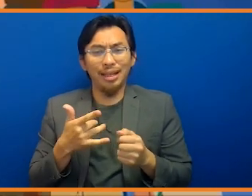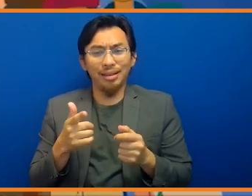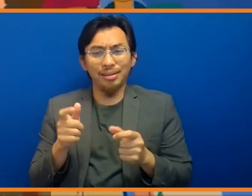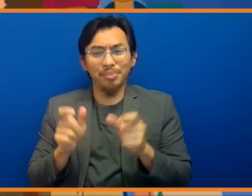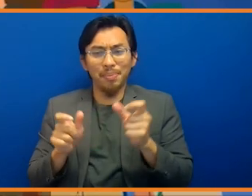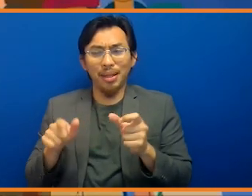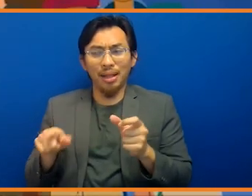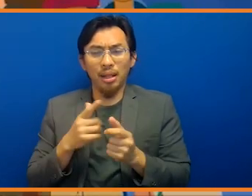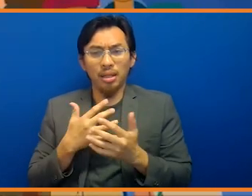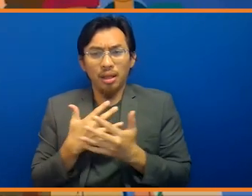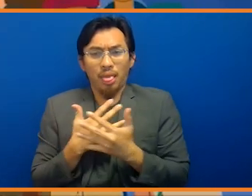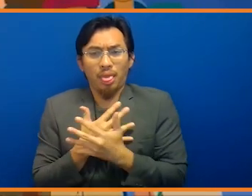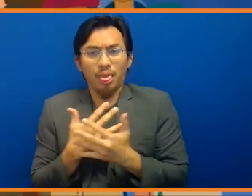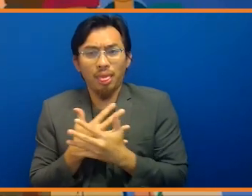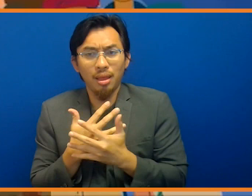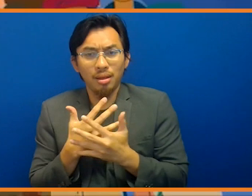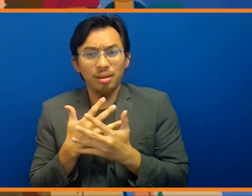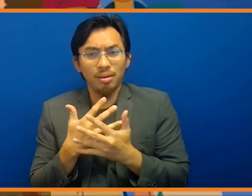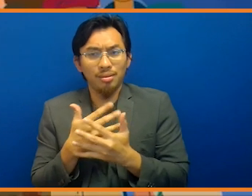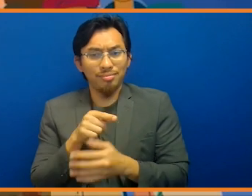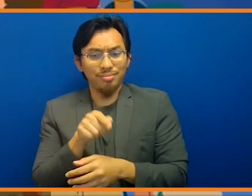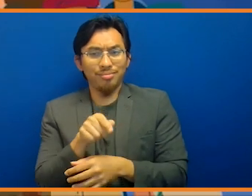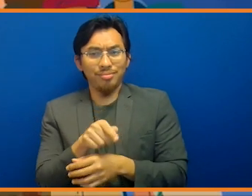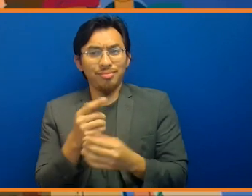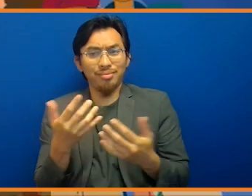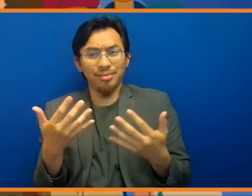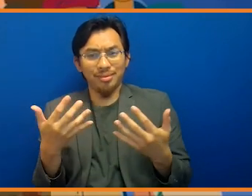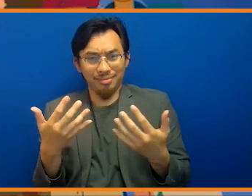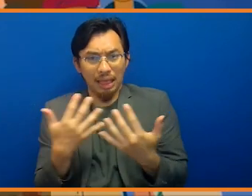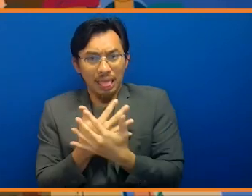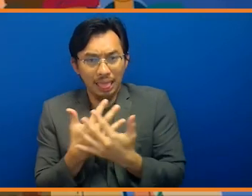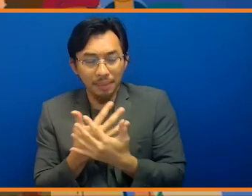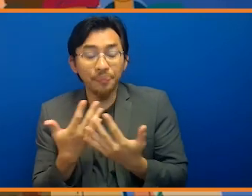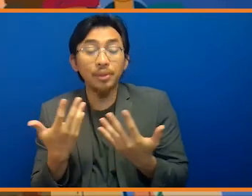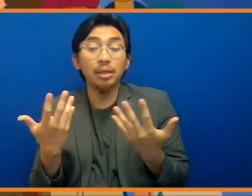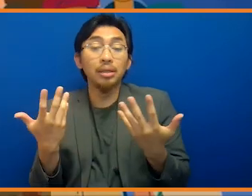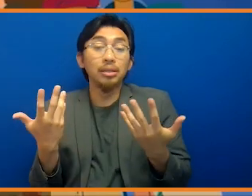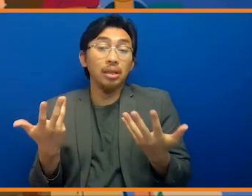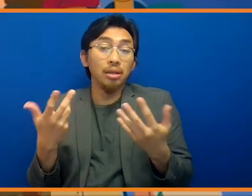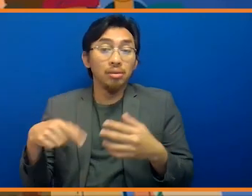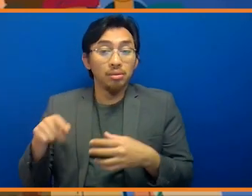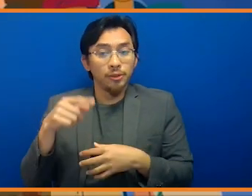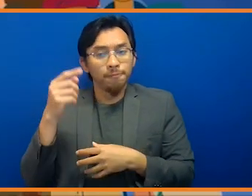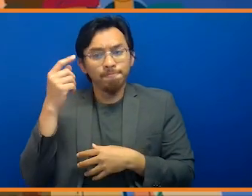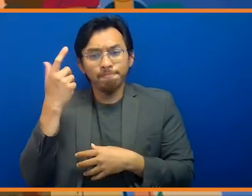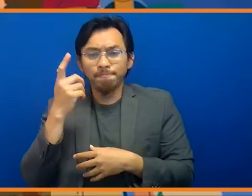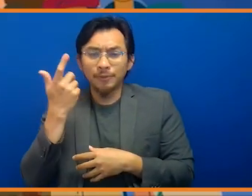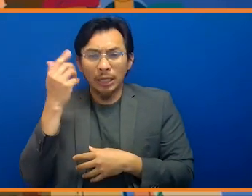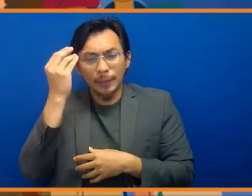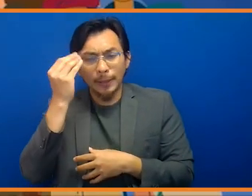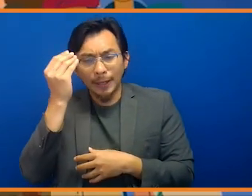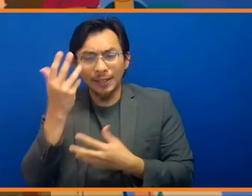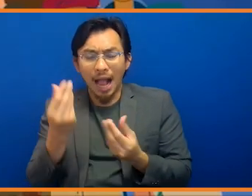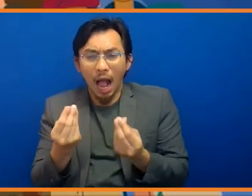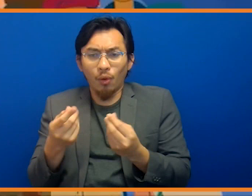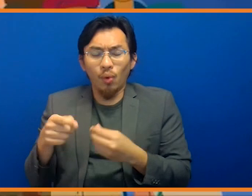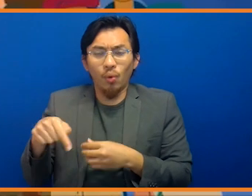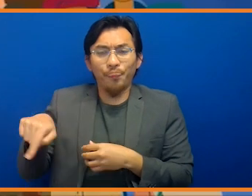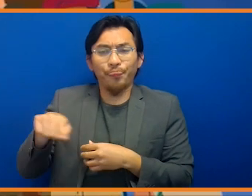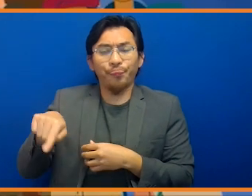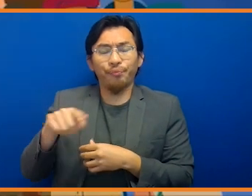will get scared of the events, so they not think about how they can have